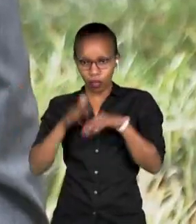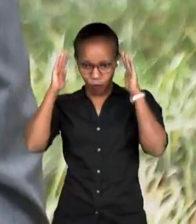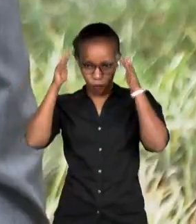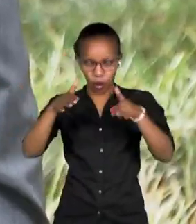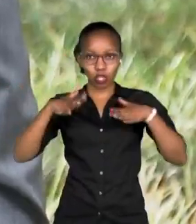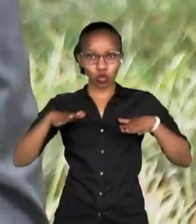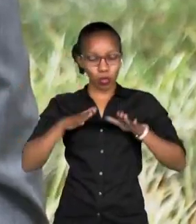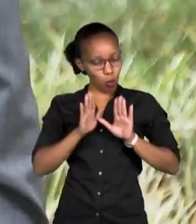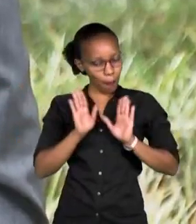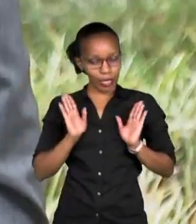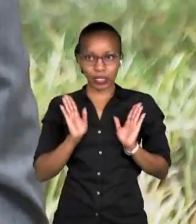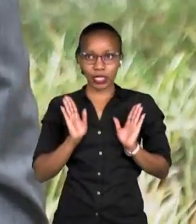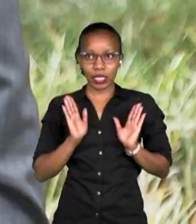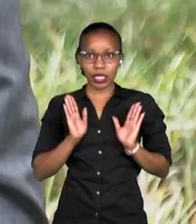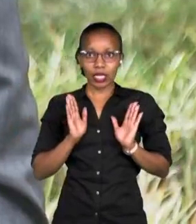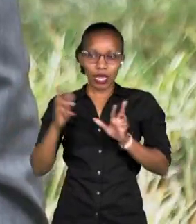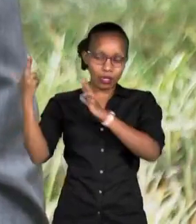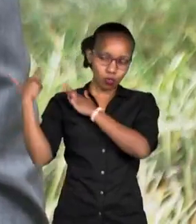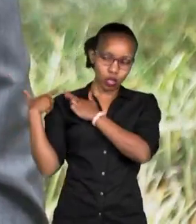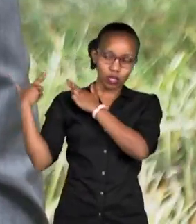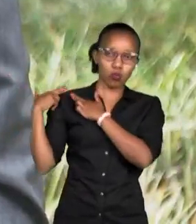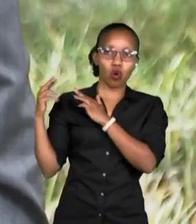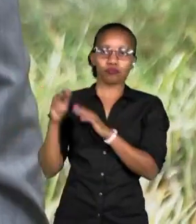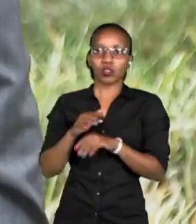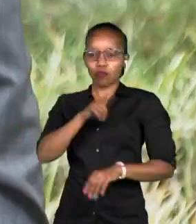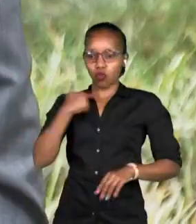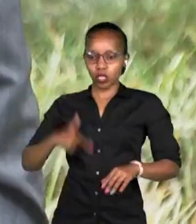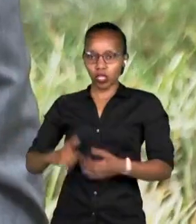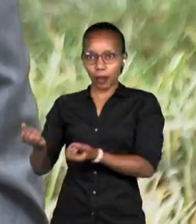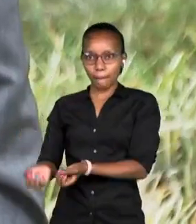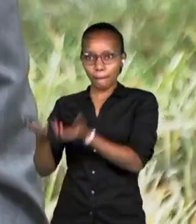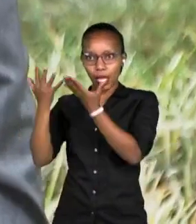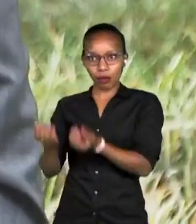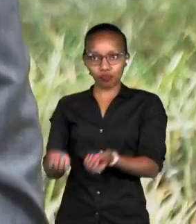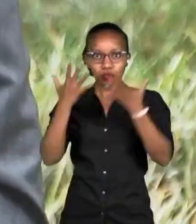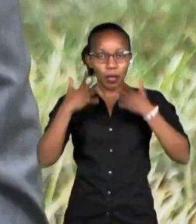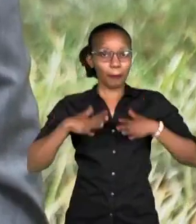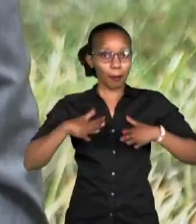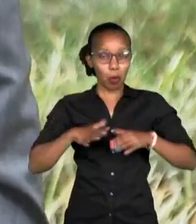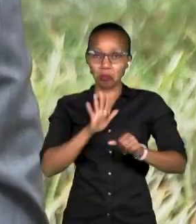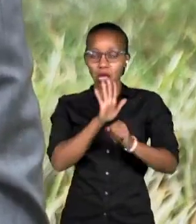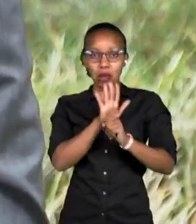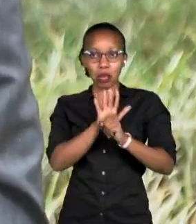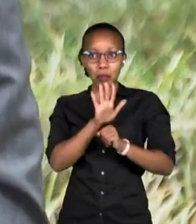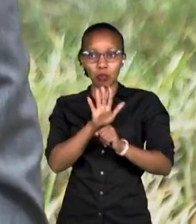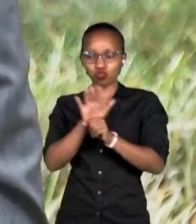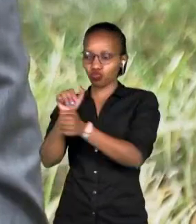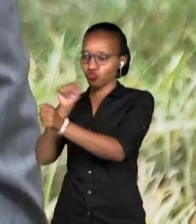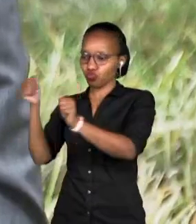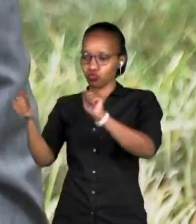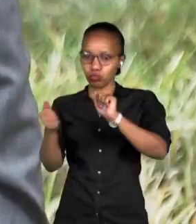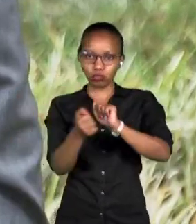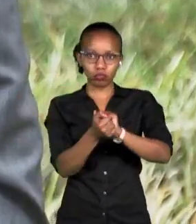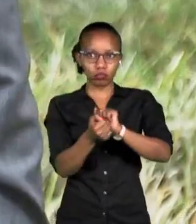people-centered is what has been responsible for the Chinese miracle that so many people have made the transition